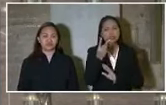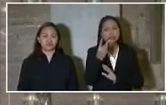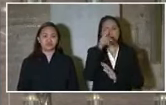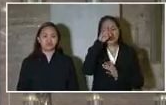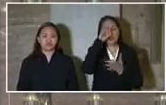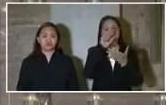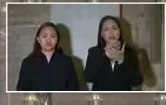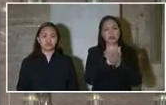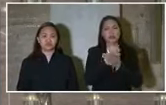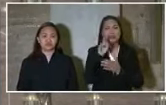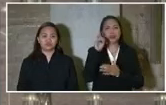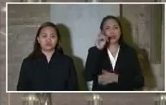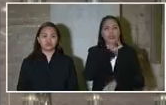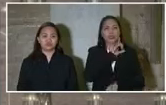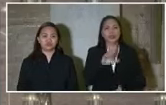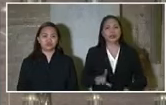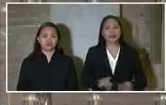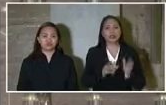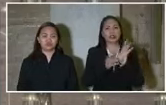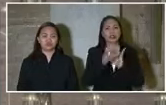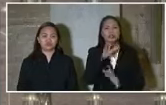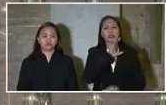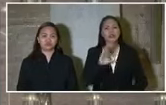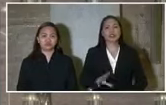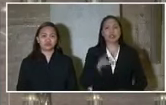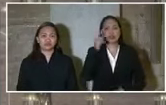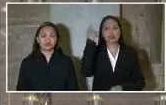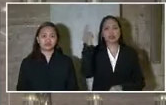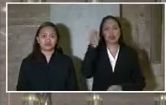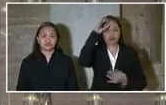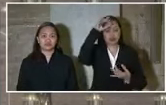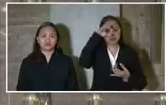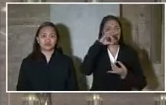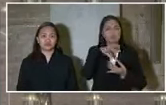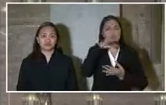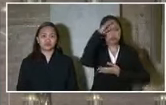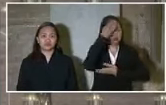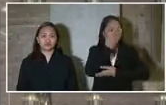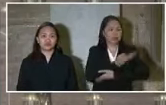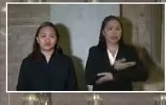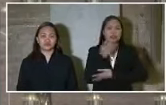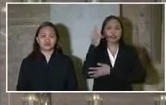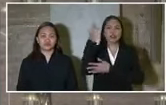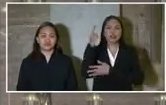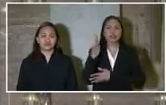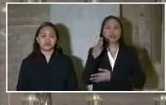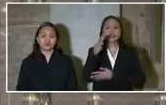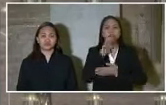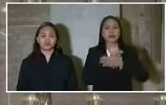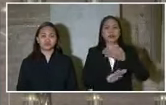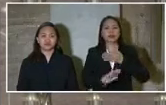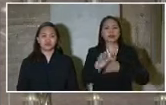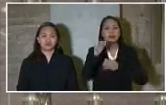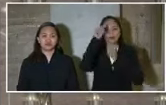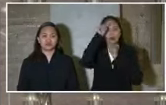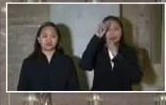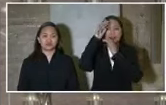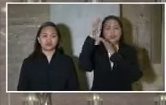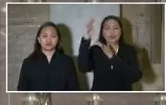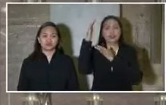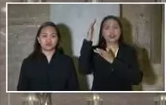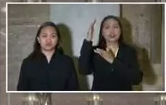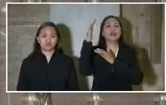one Lord Jesus Christ, the only begotten Son of God, born of the Father before